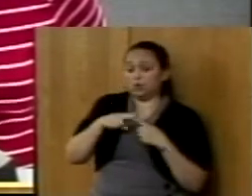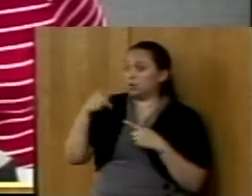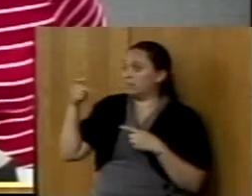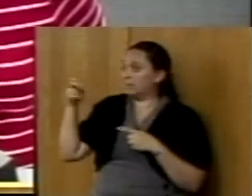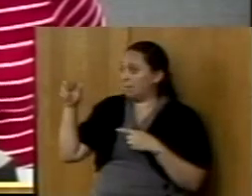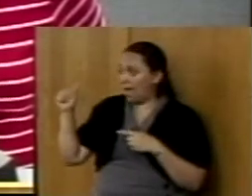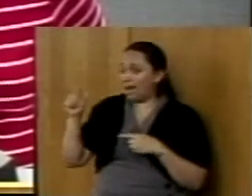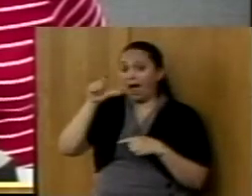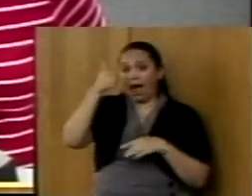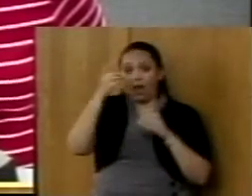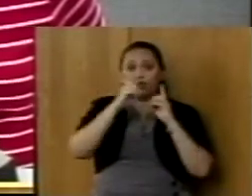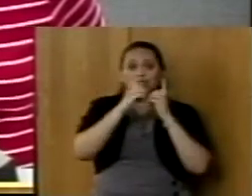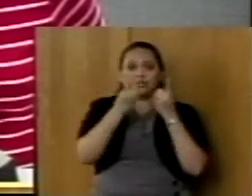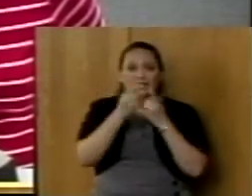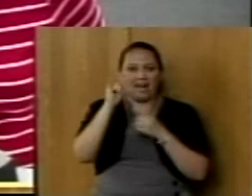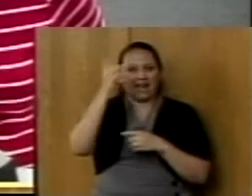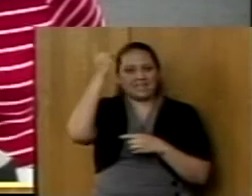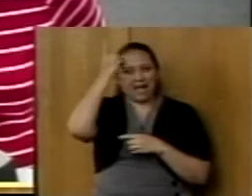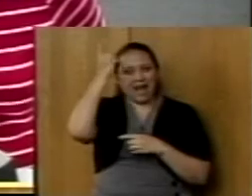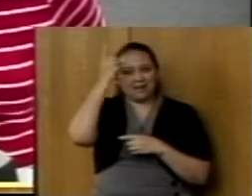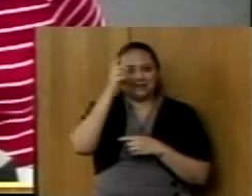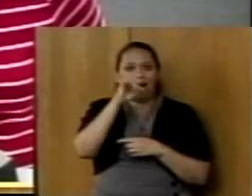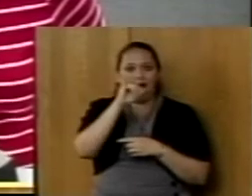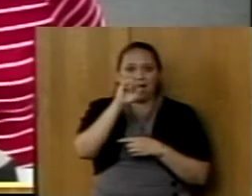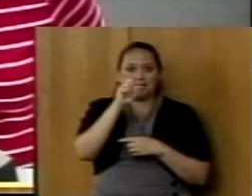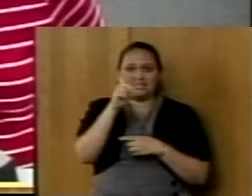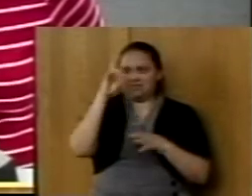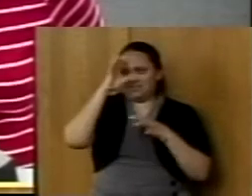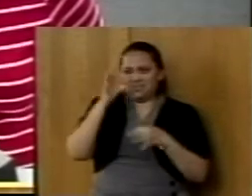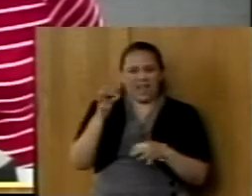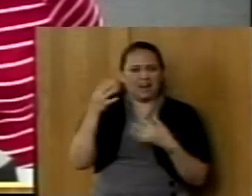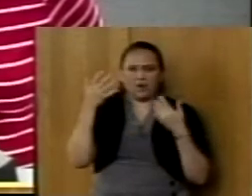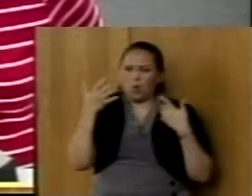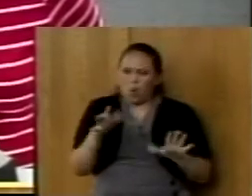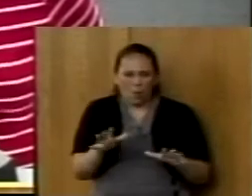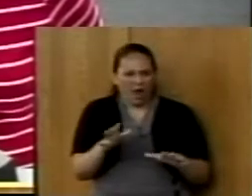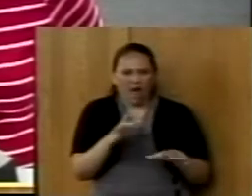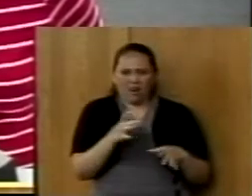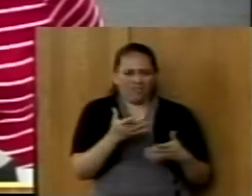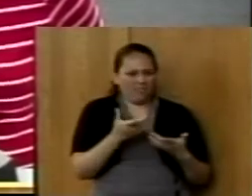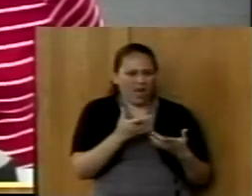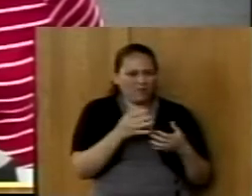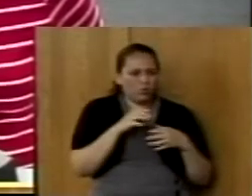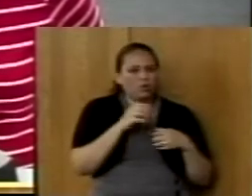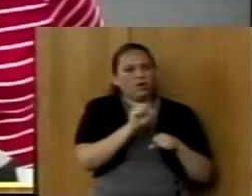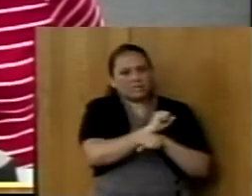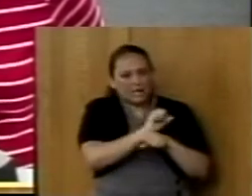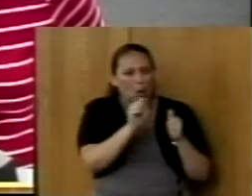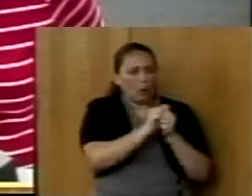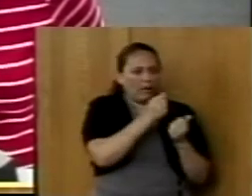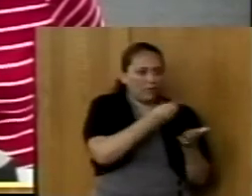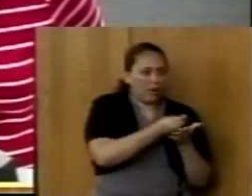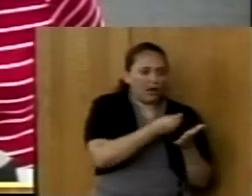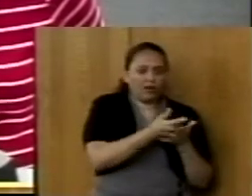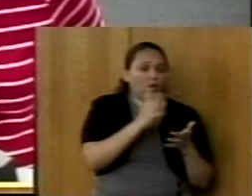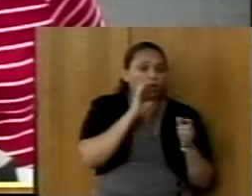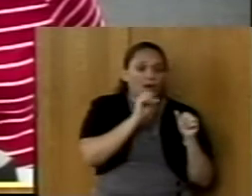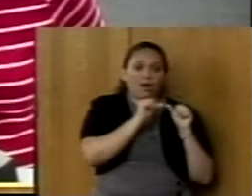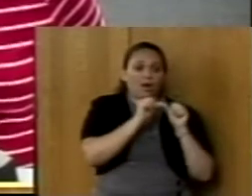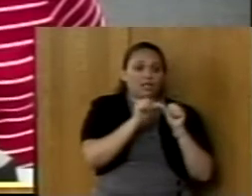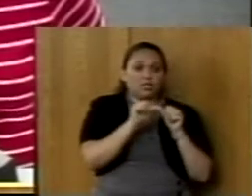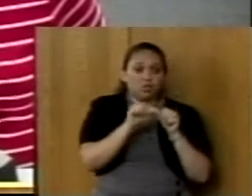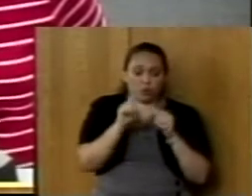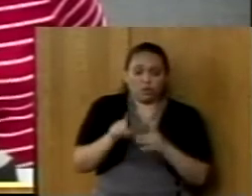such as Dallas ISD has decided they don't want to deal with the money and the extra funding coming in, and they're going to continue to implement the program without